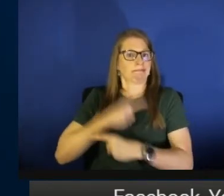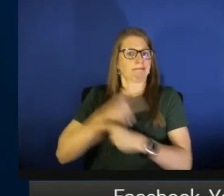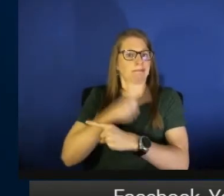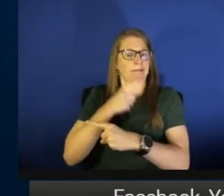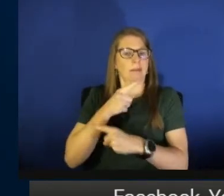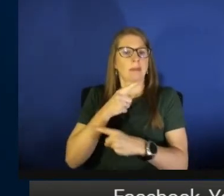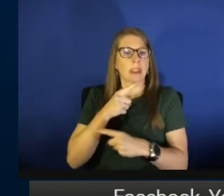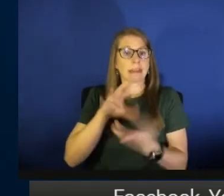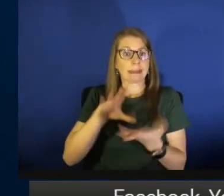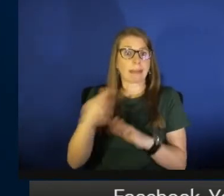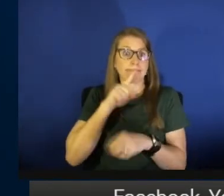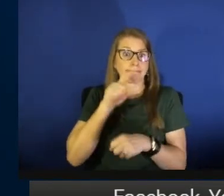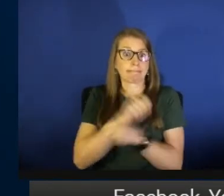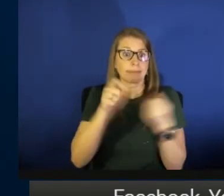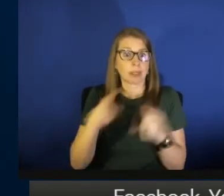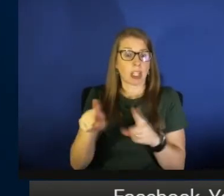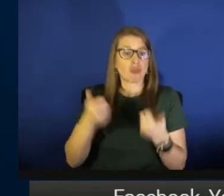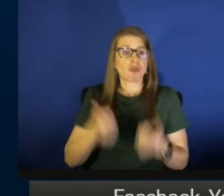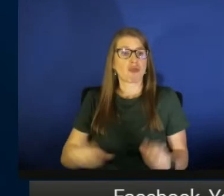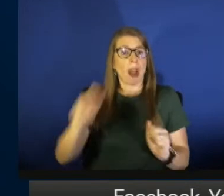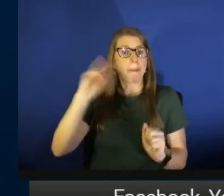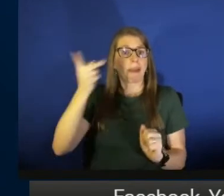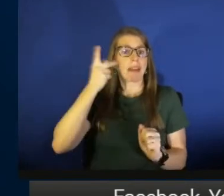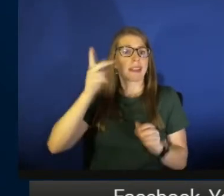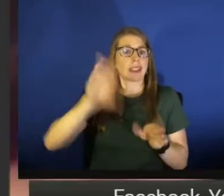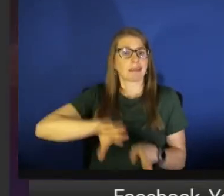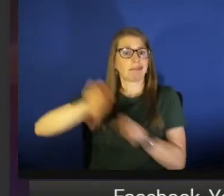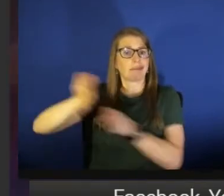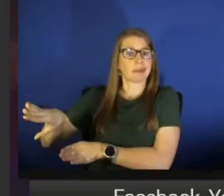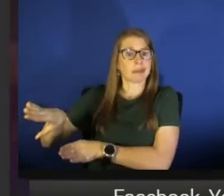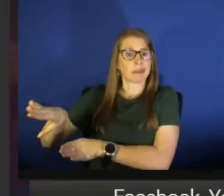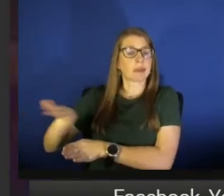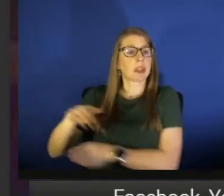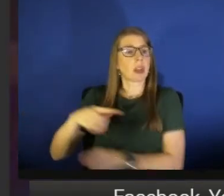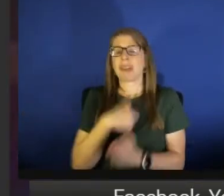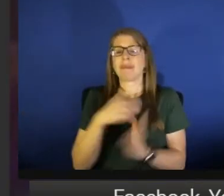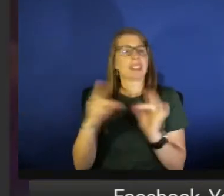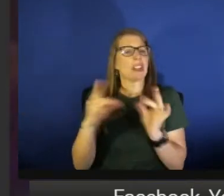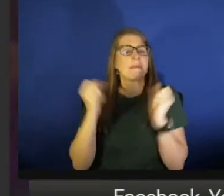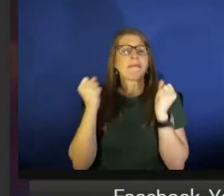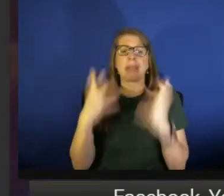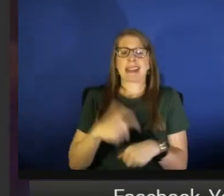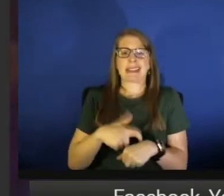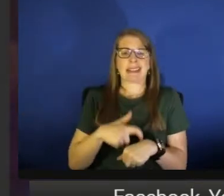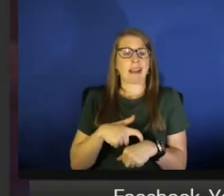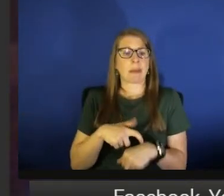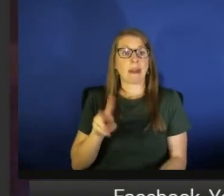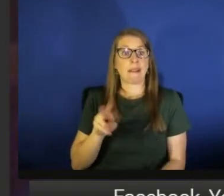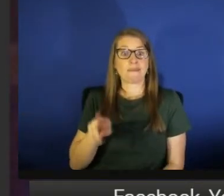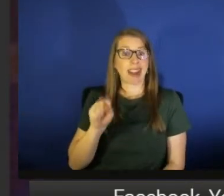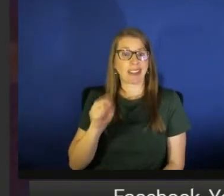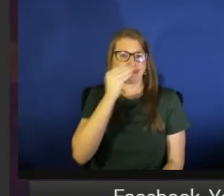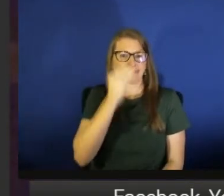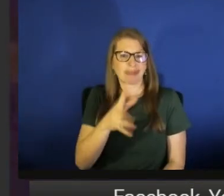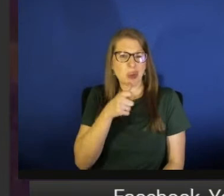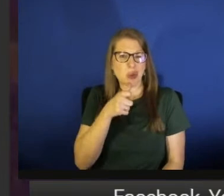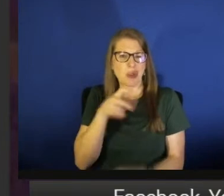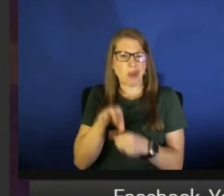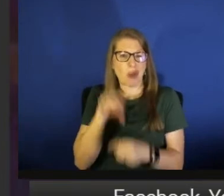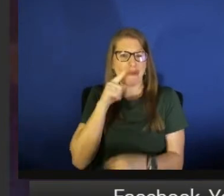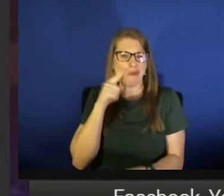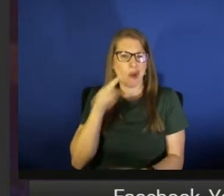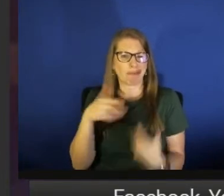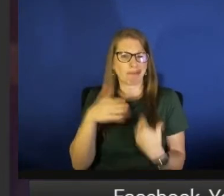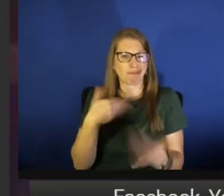to try and keep politics out of it. And we said this 1,000 times, this virus doesn't care who you voted for. It